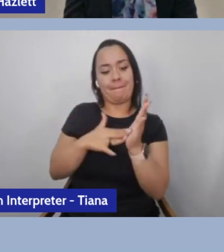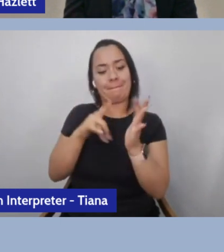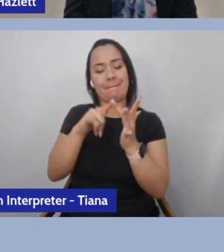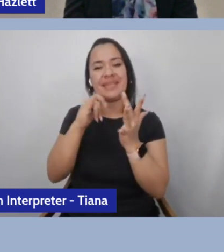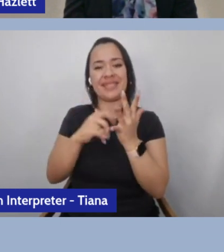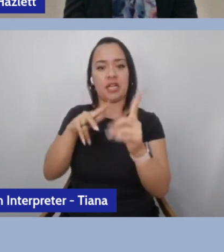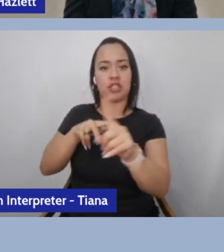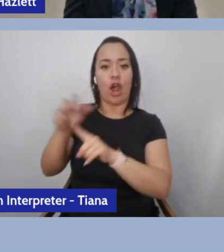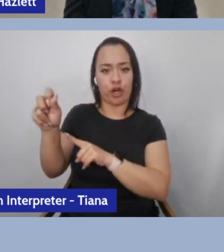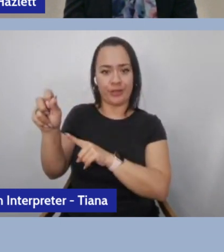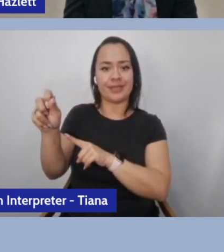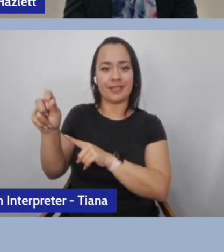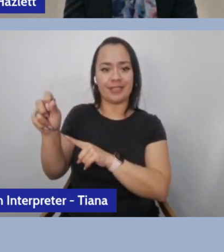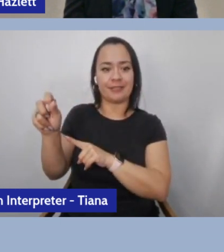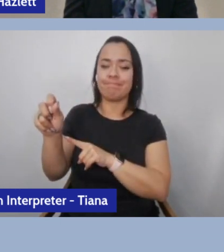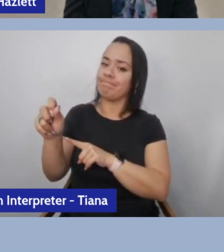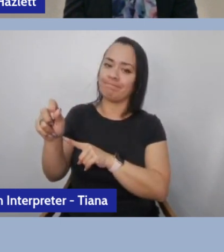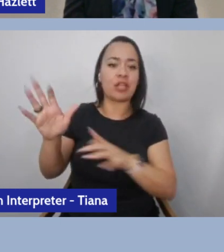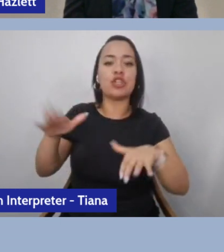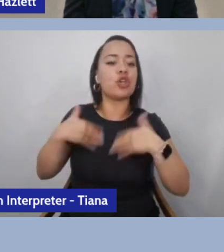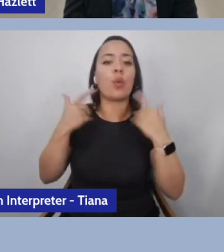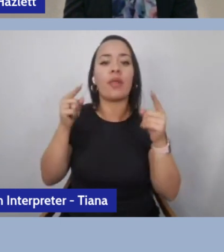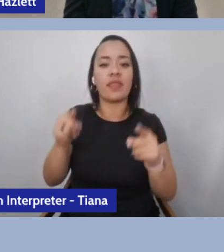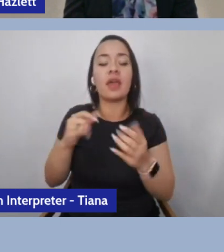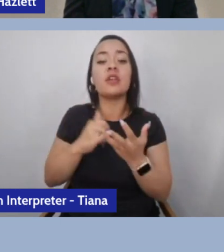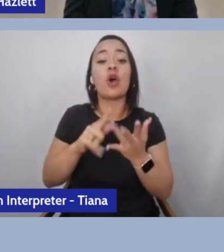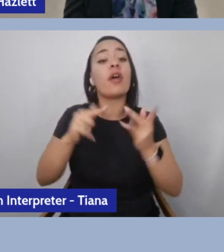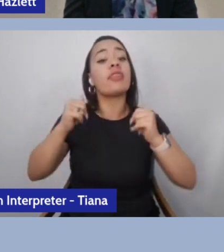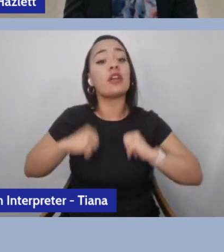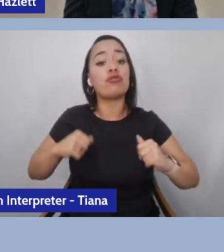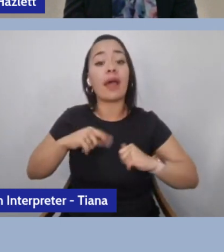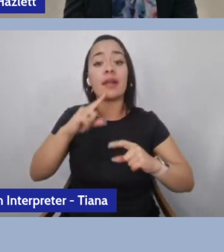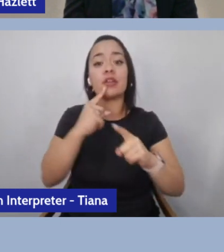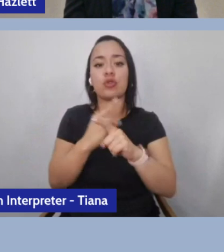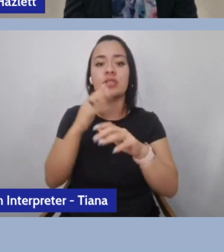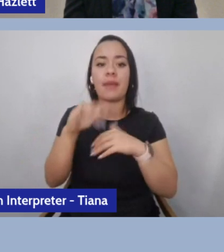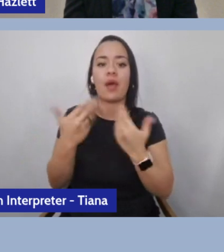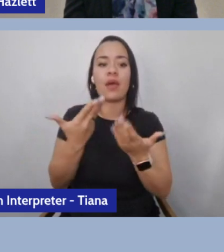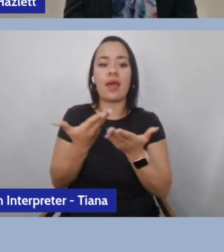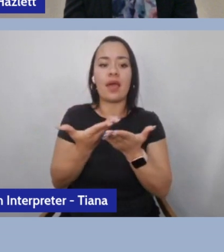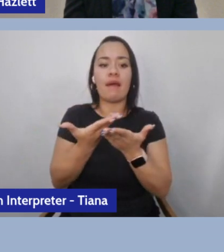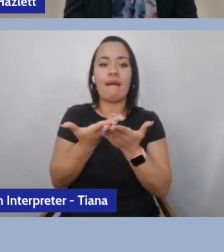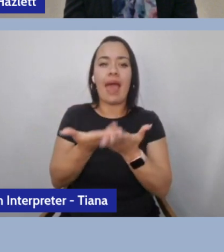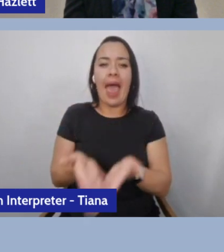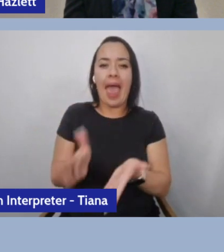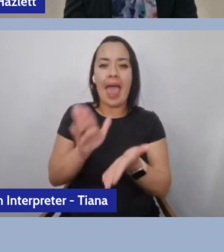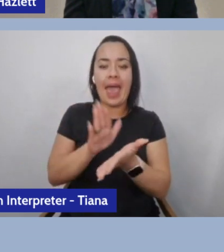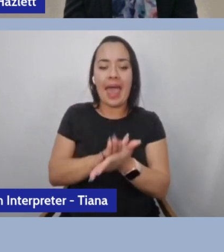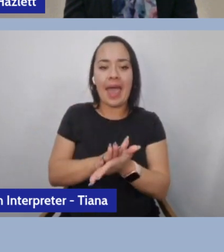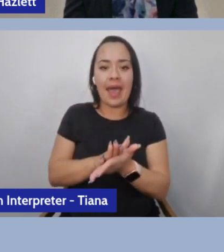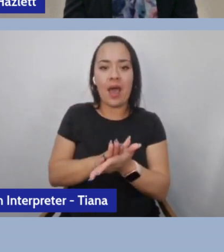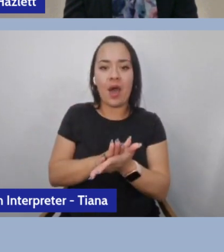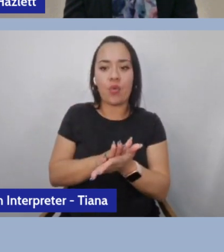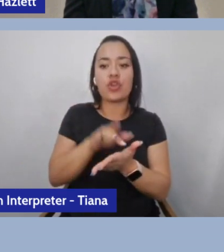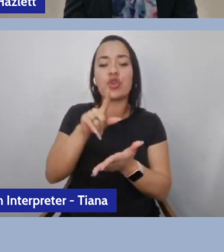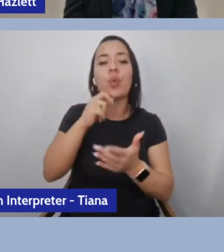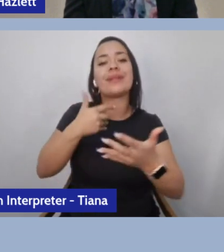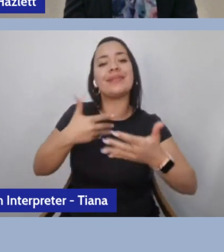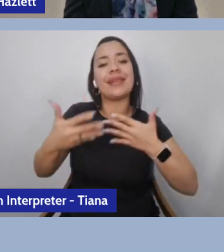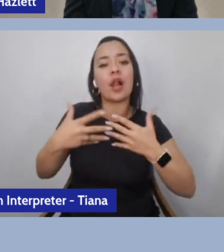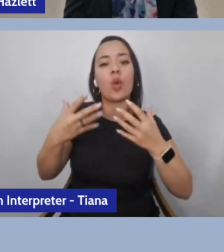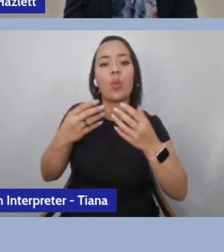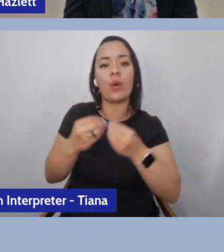training goes over how you replicate this type of perhaps incoherent speech or signing. And it's harder than